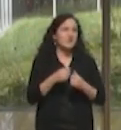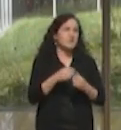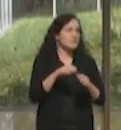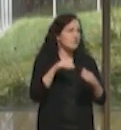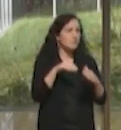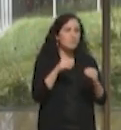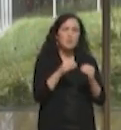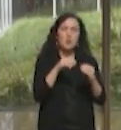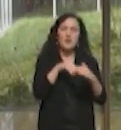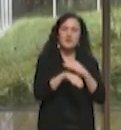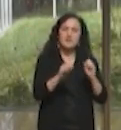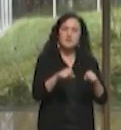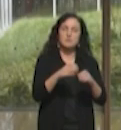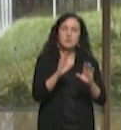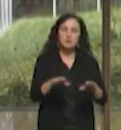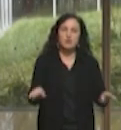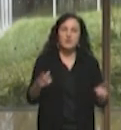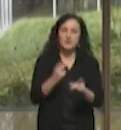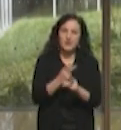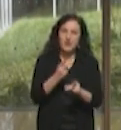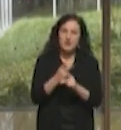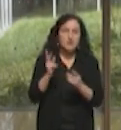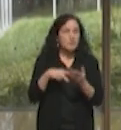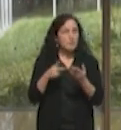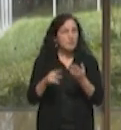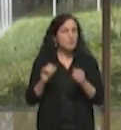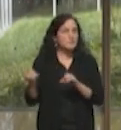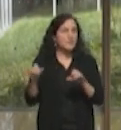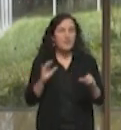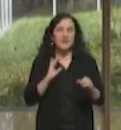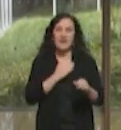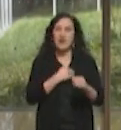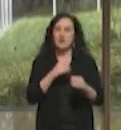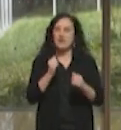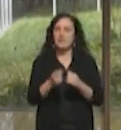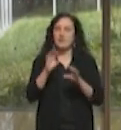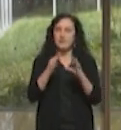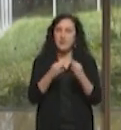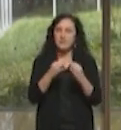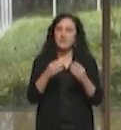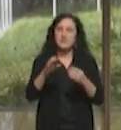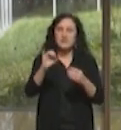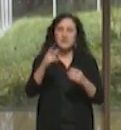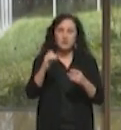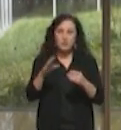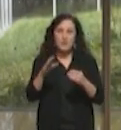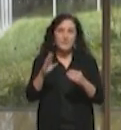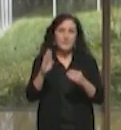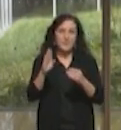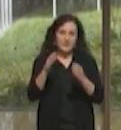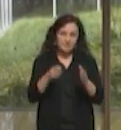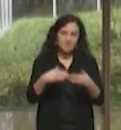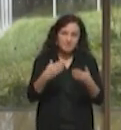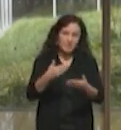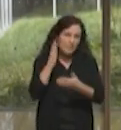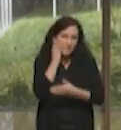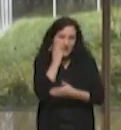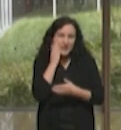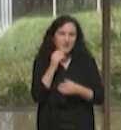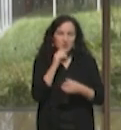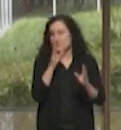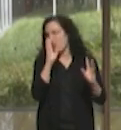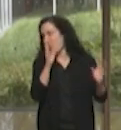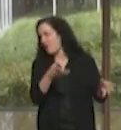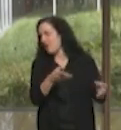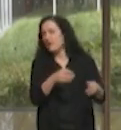accessible childcare. Let us know that even programs like ours to give every family that needs one a crib so babies don't have to be unattended and in a